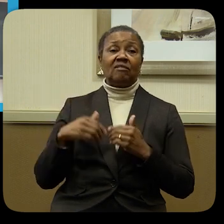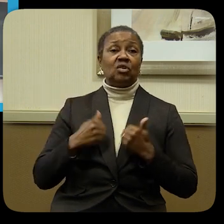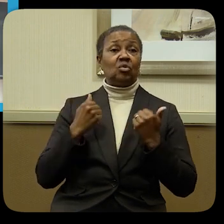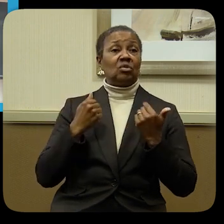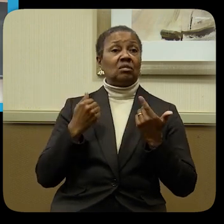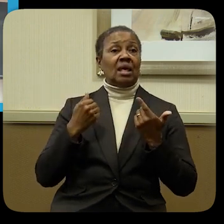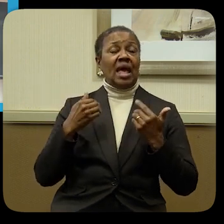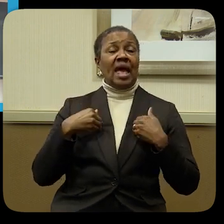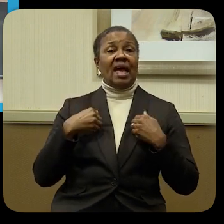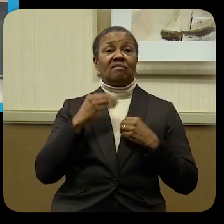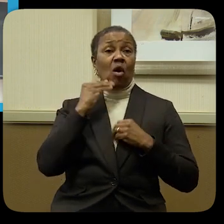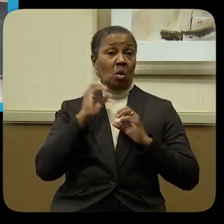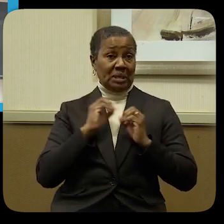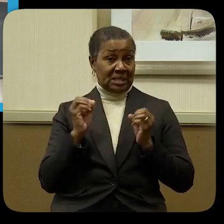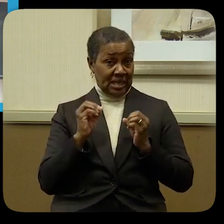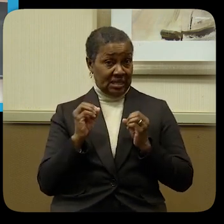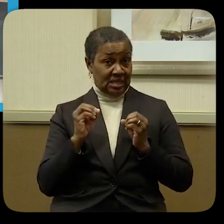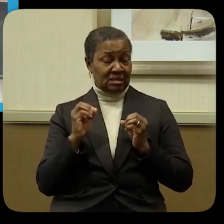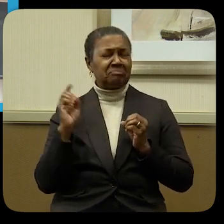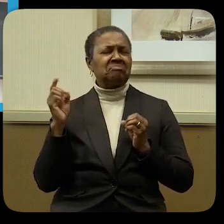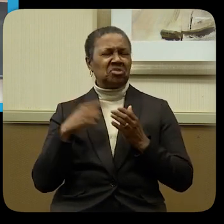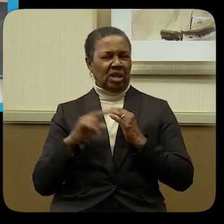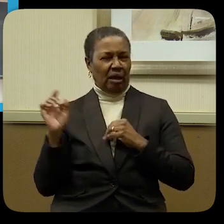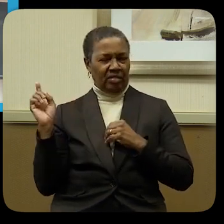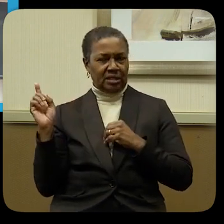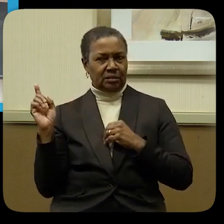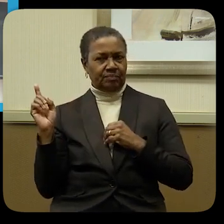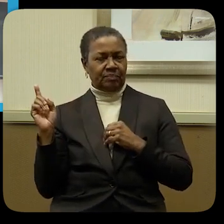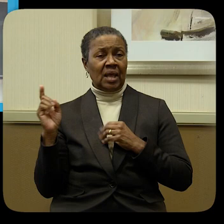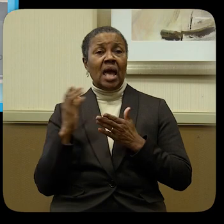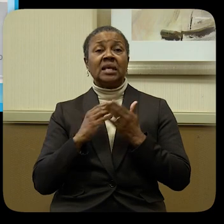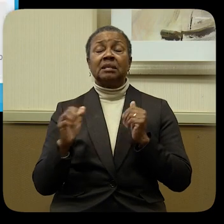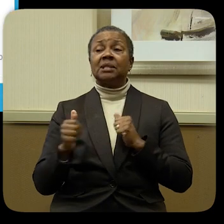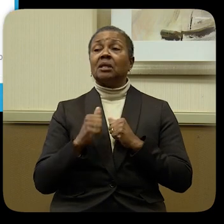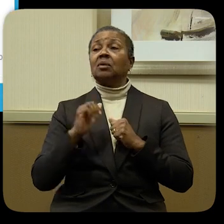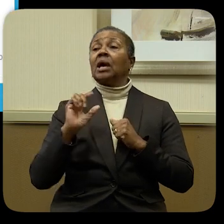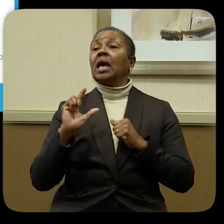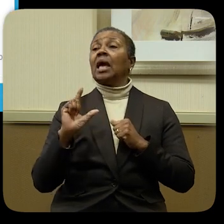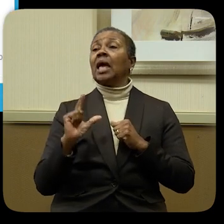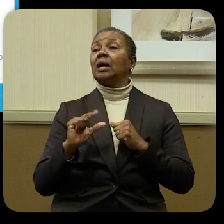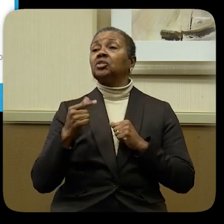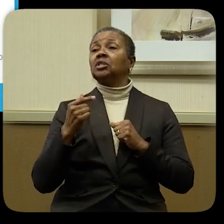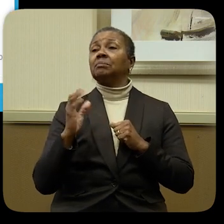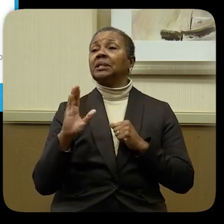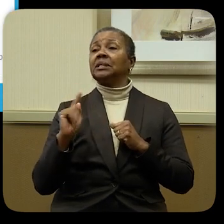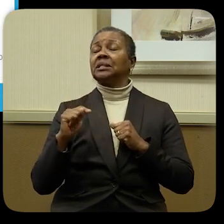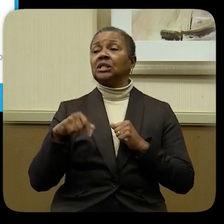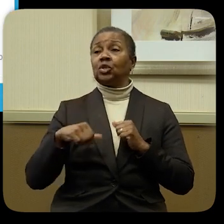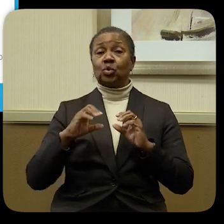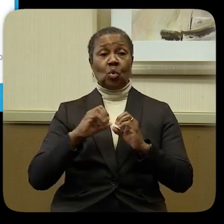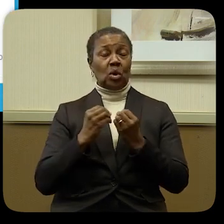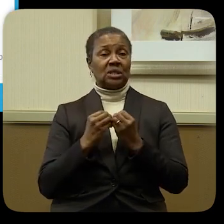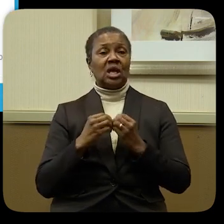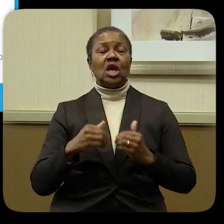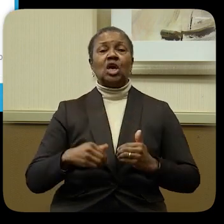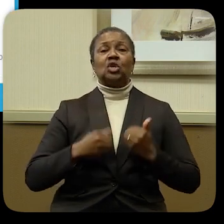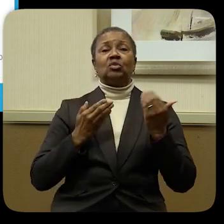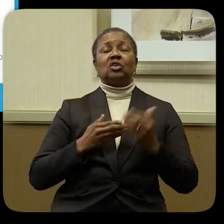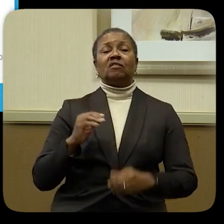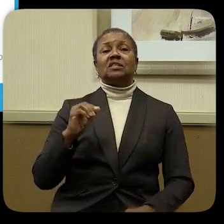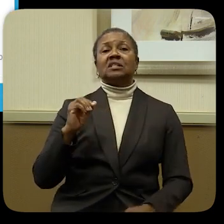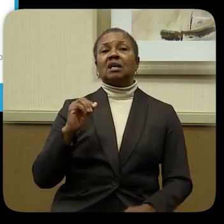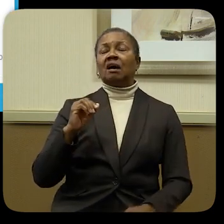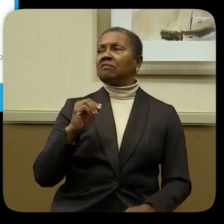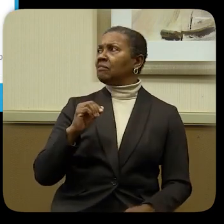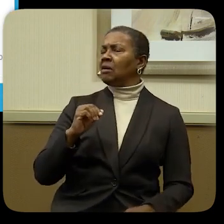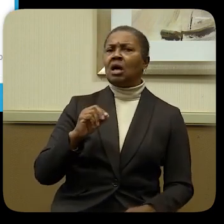experiencing homelessness, this would be a good place to check out. Some of the other LGBT youth orgs, Youth Services of Glenview Northbrook, if